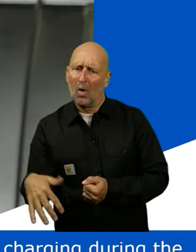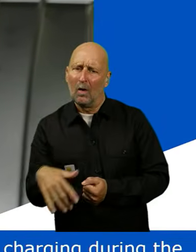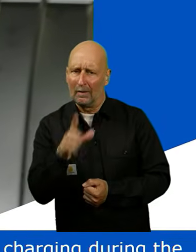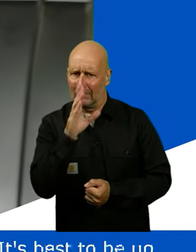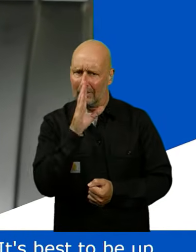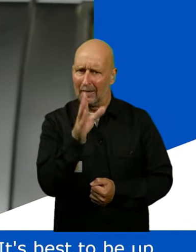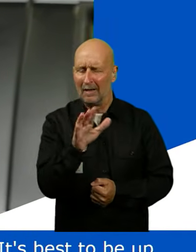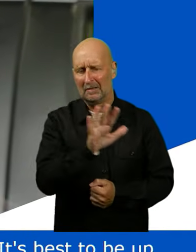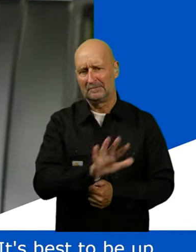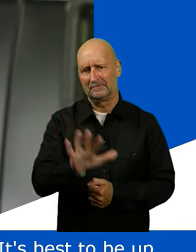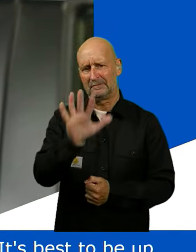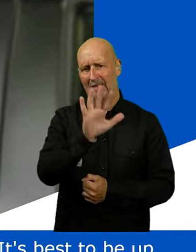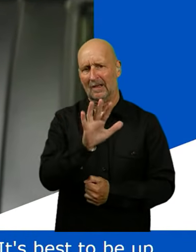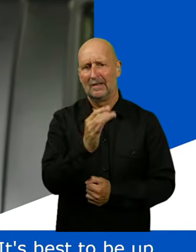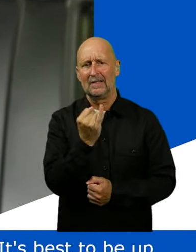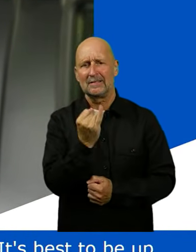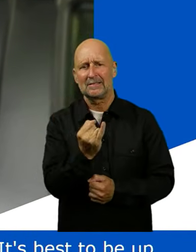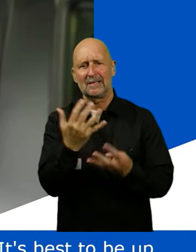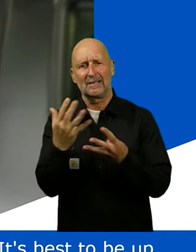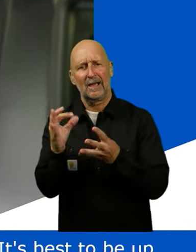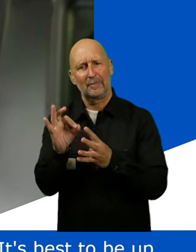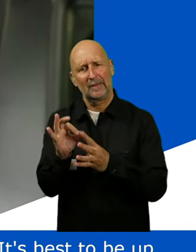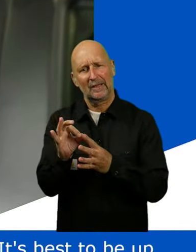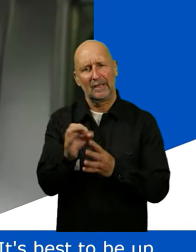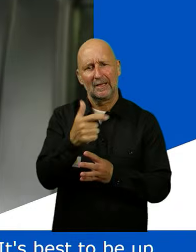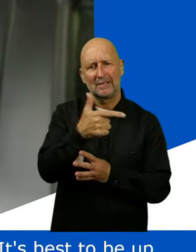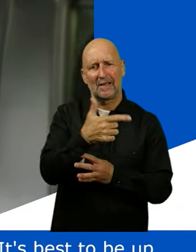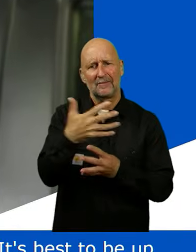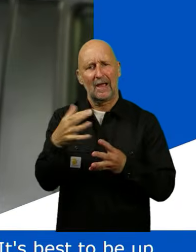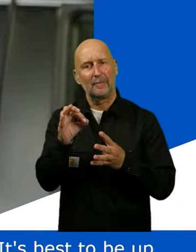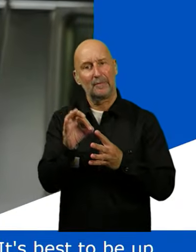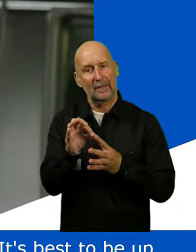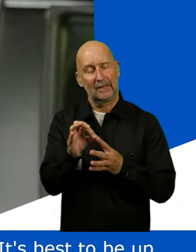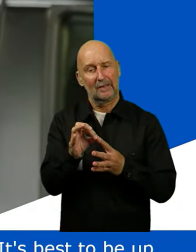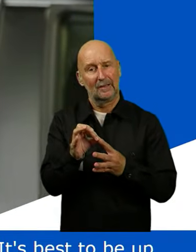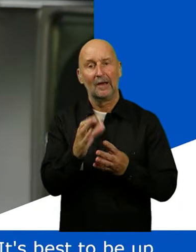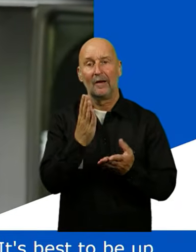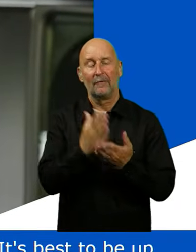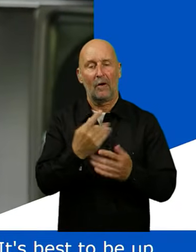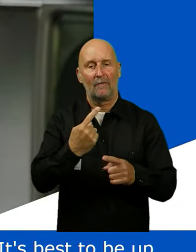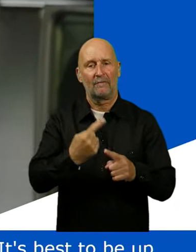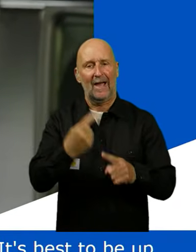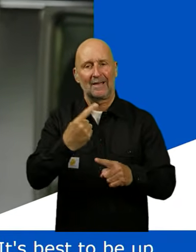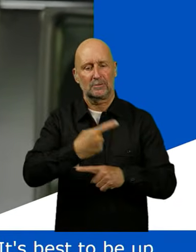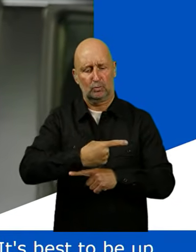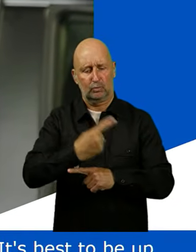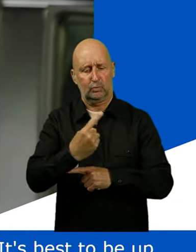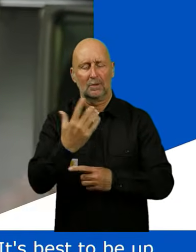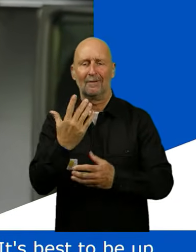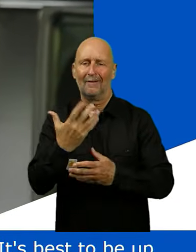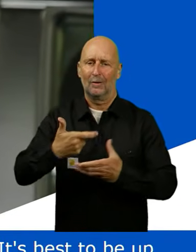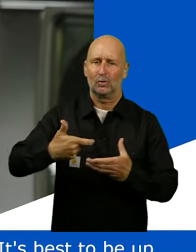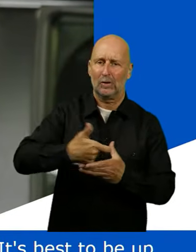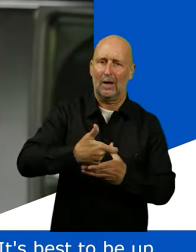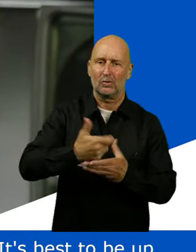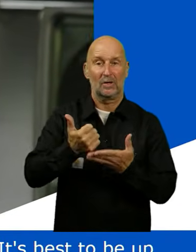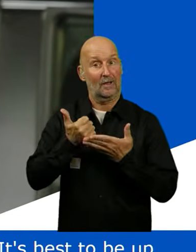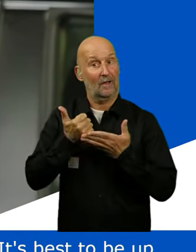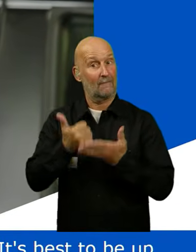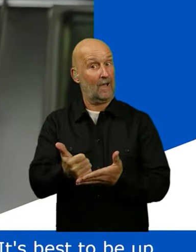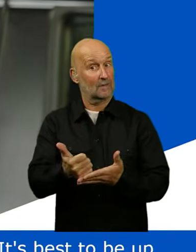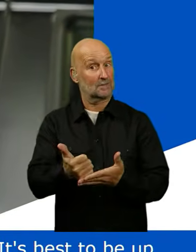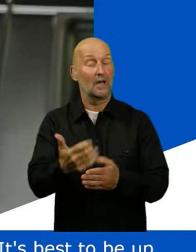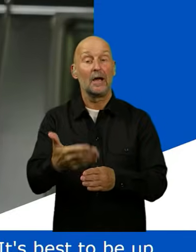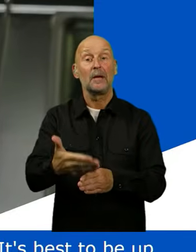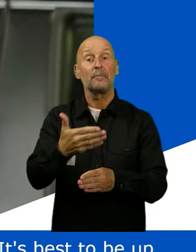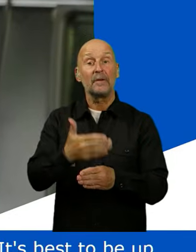to be looking at around 69p, 79p per kilowatt for those faster chargers. So our advice really is before